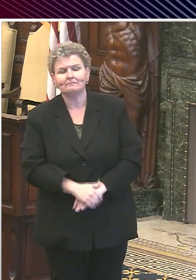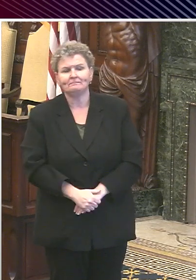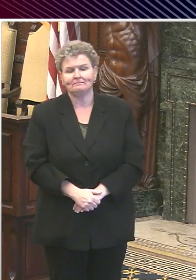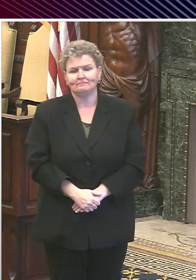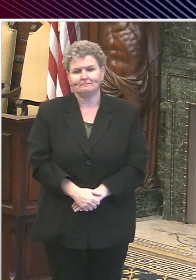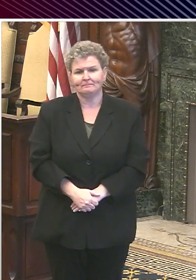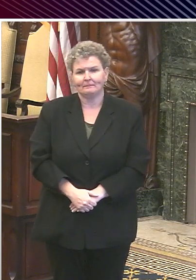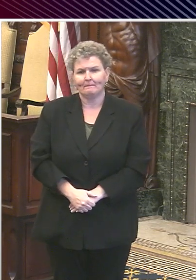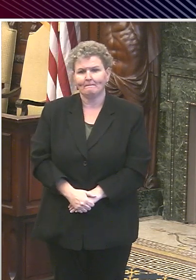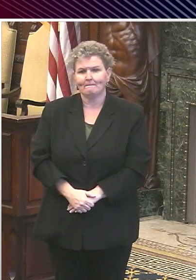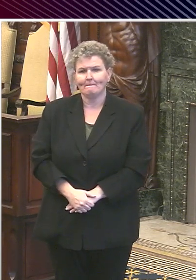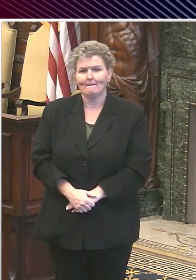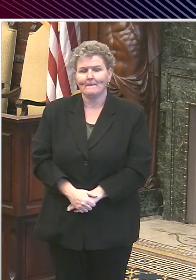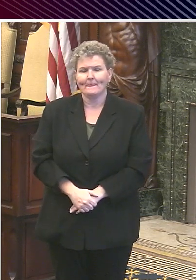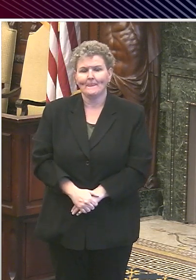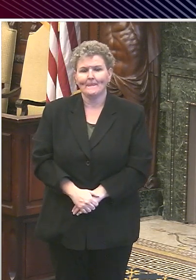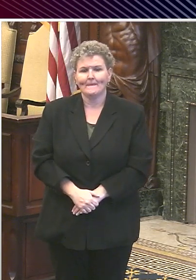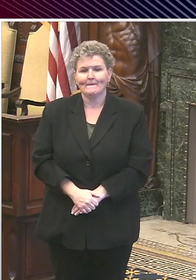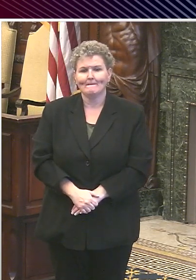We're not hearing you.